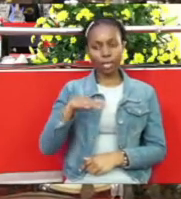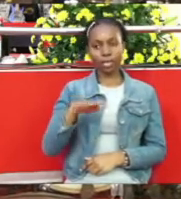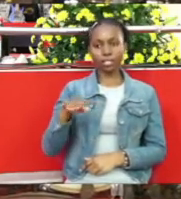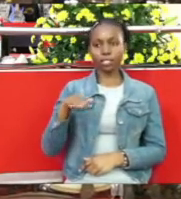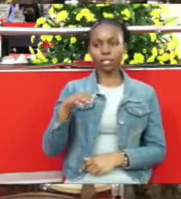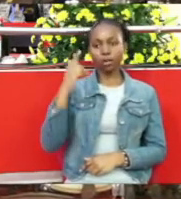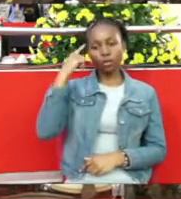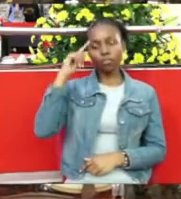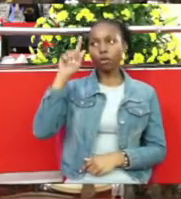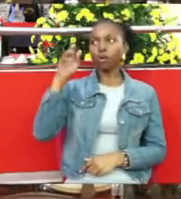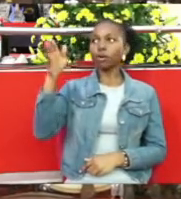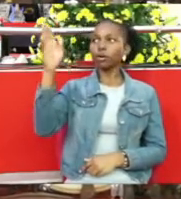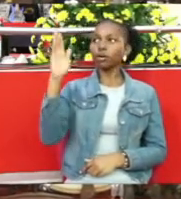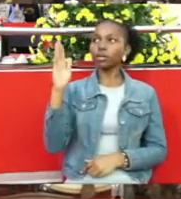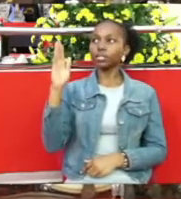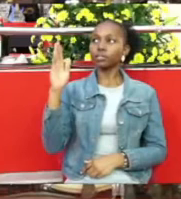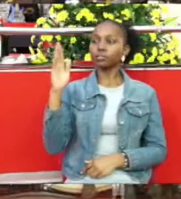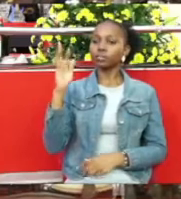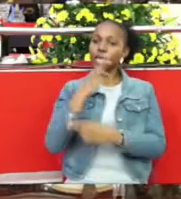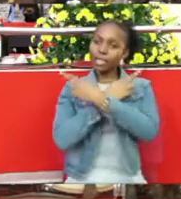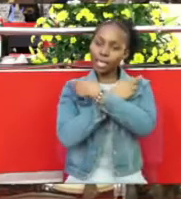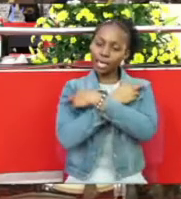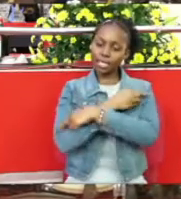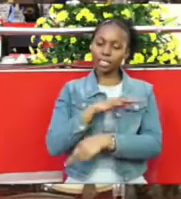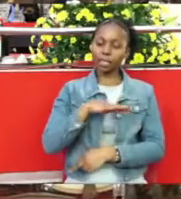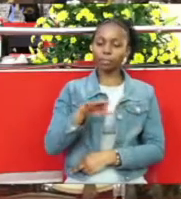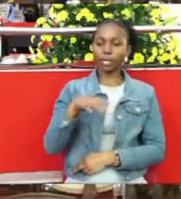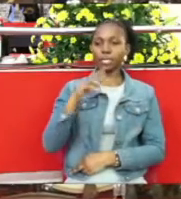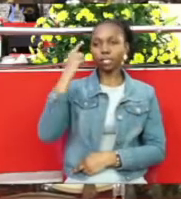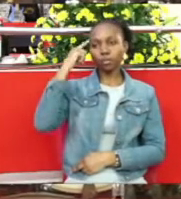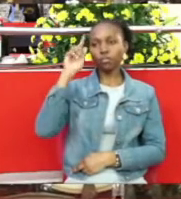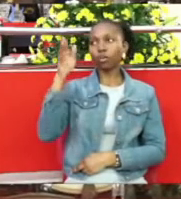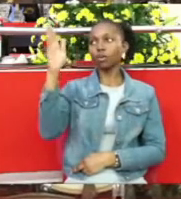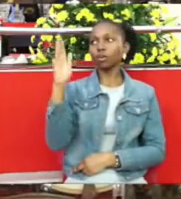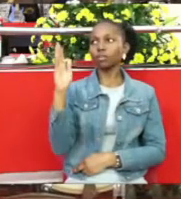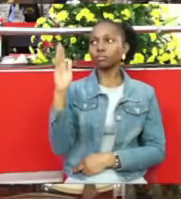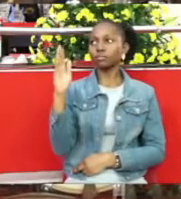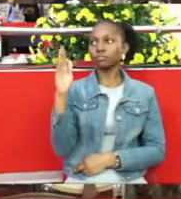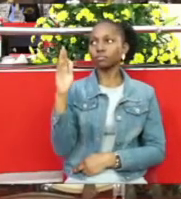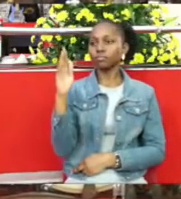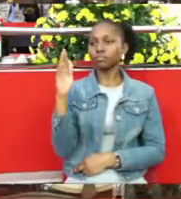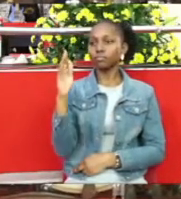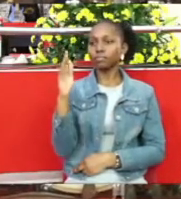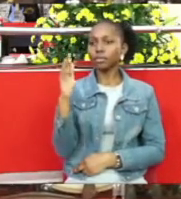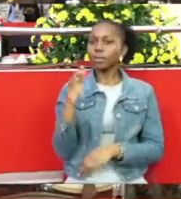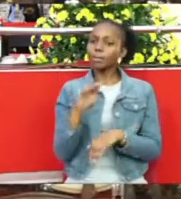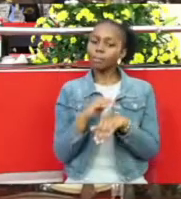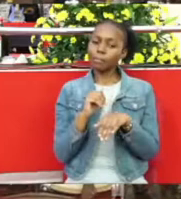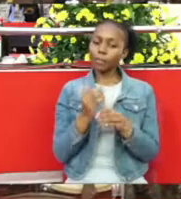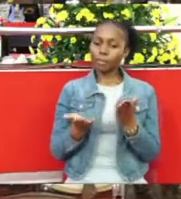linanolijia ni mahali pa pumziko pa Mungu. In this case, we could also call it a temple. Hivi tunaweza tukaita